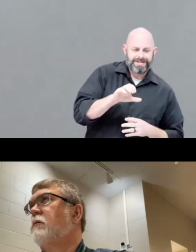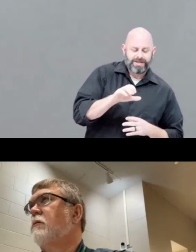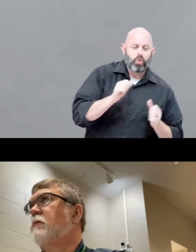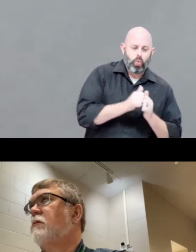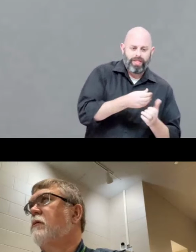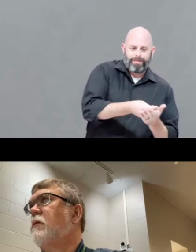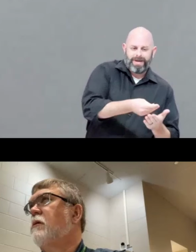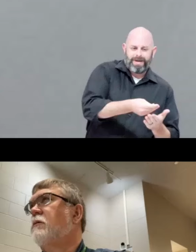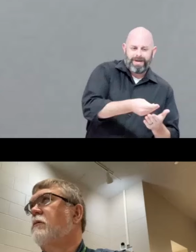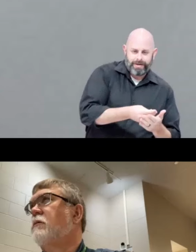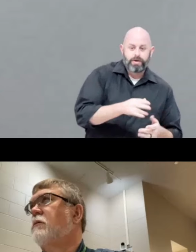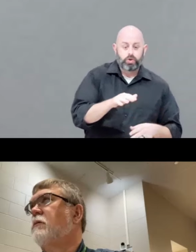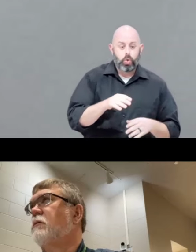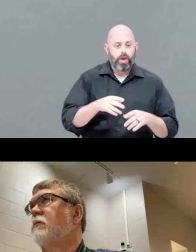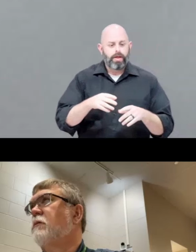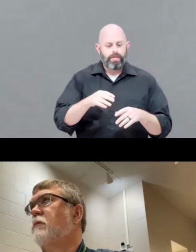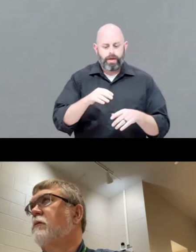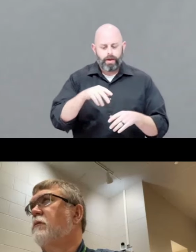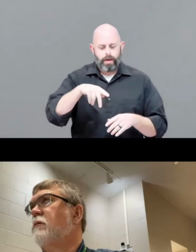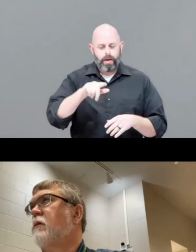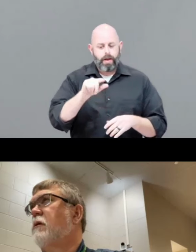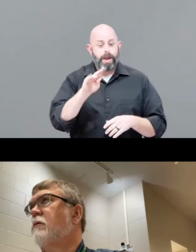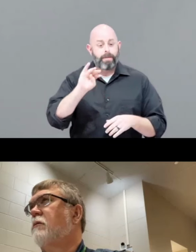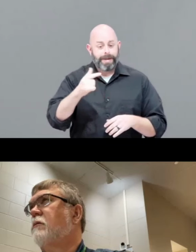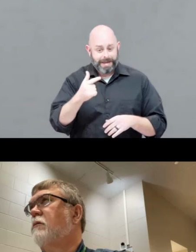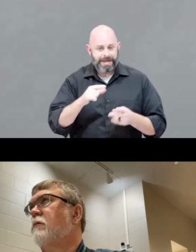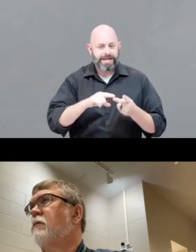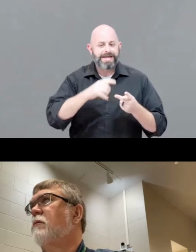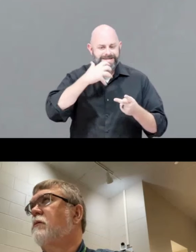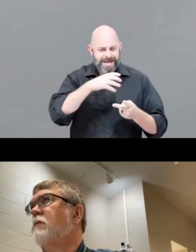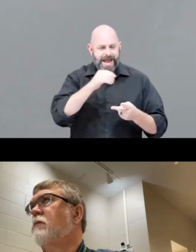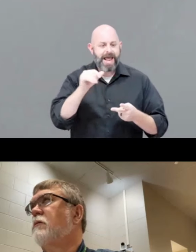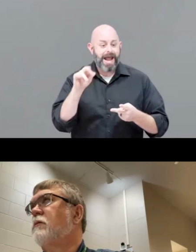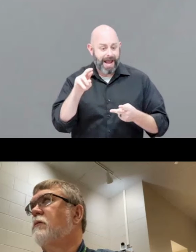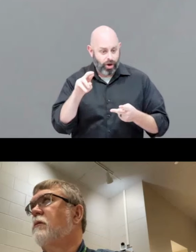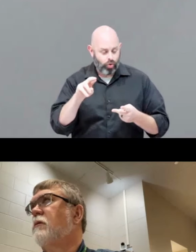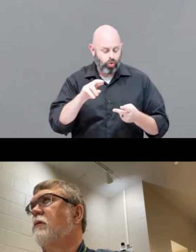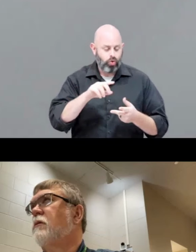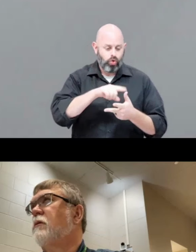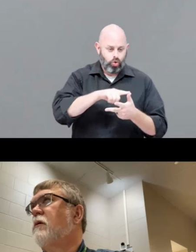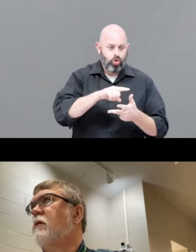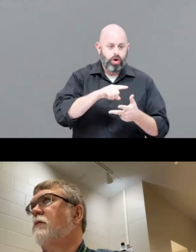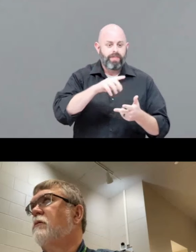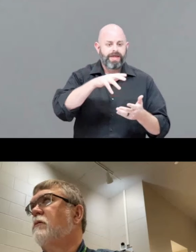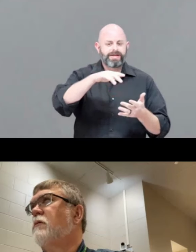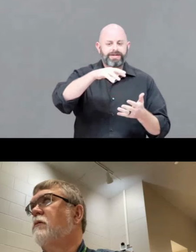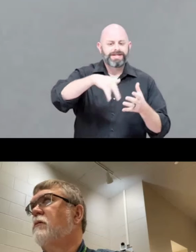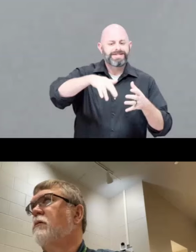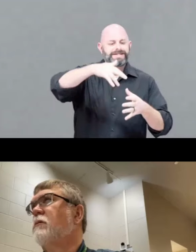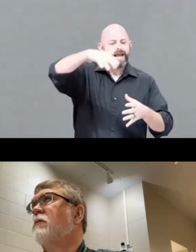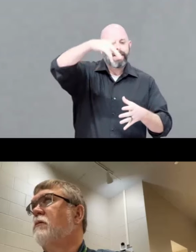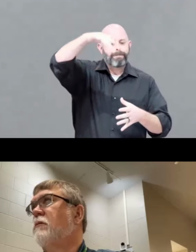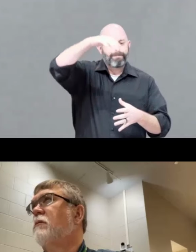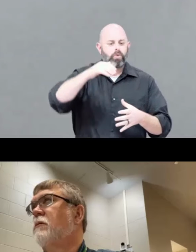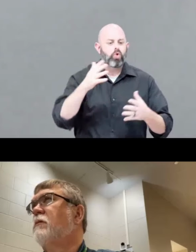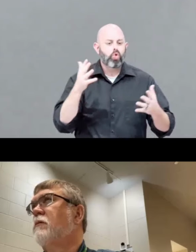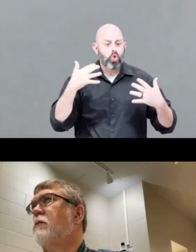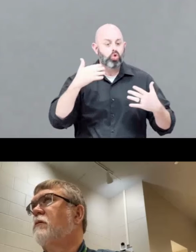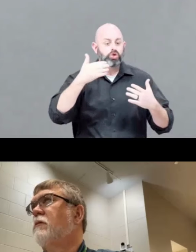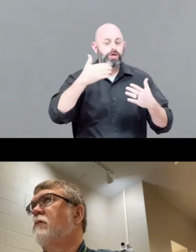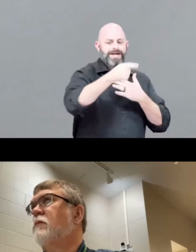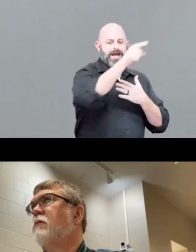heat, and the air, because our steam and the coolers are over next door. We